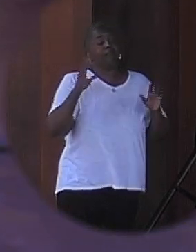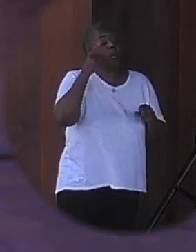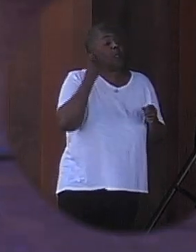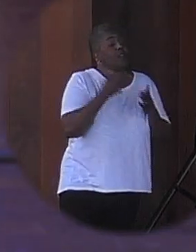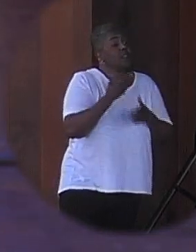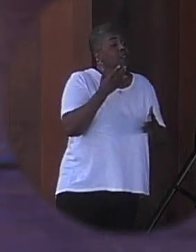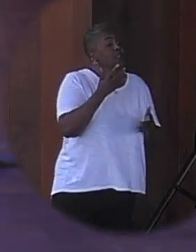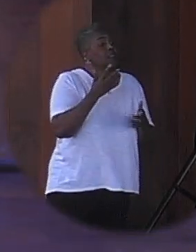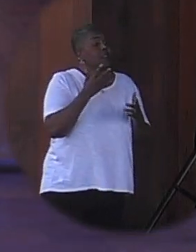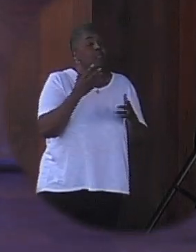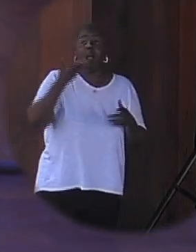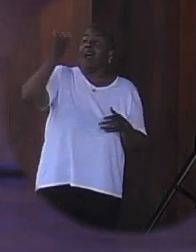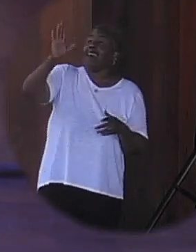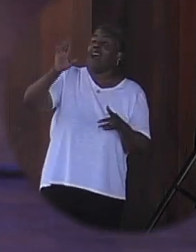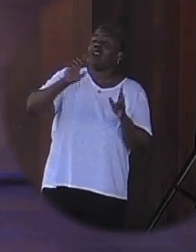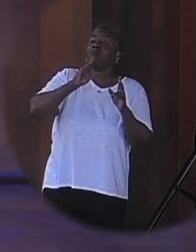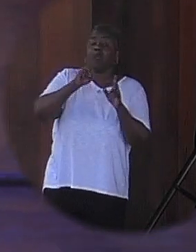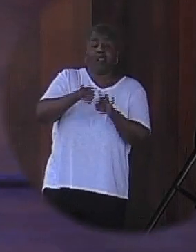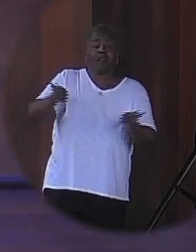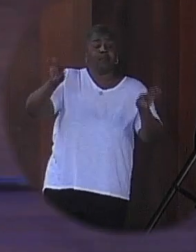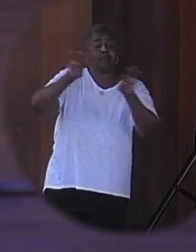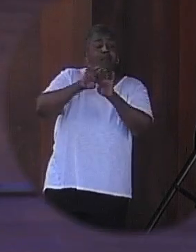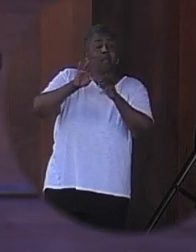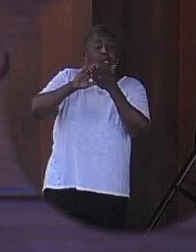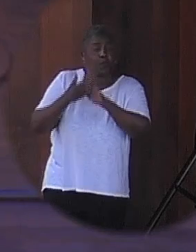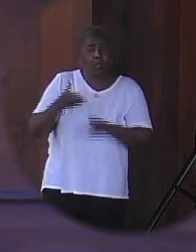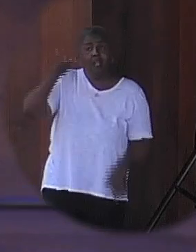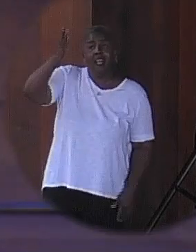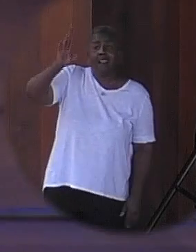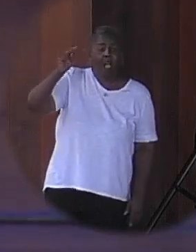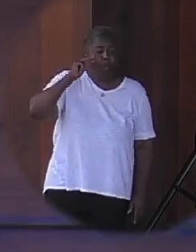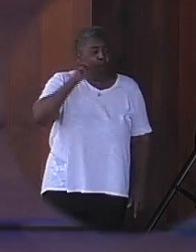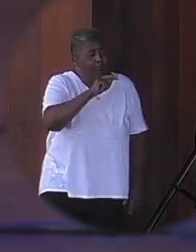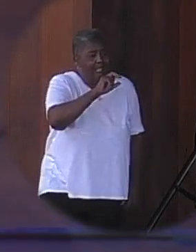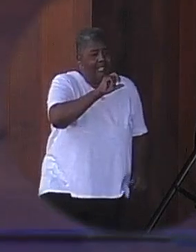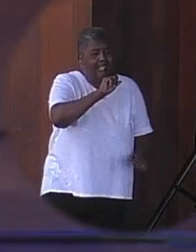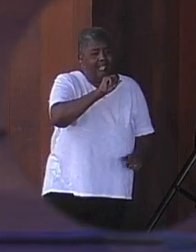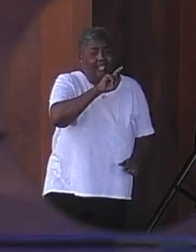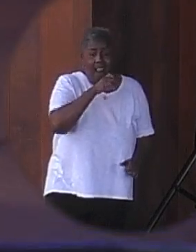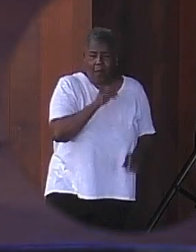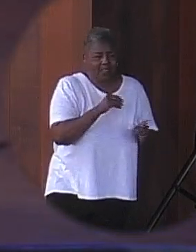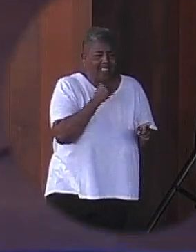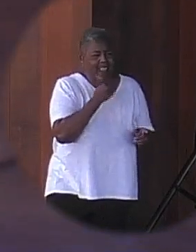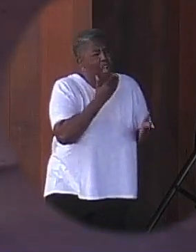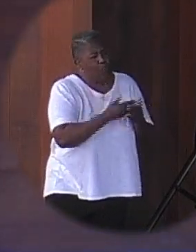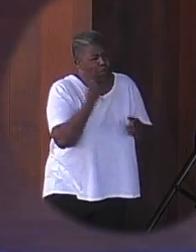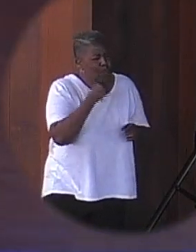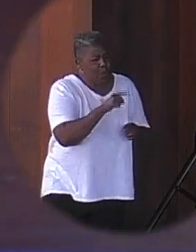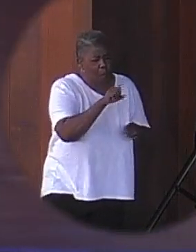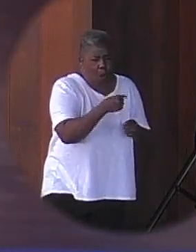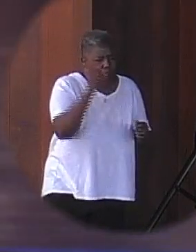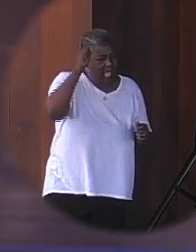Because God values community, God looks at Adam and says, it ain't good for you to be alone. Because God